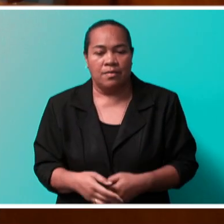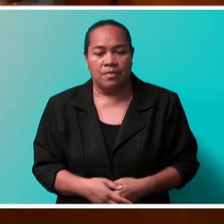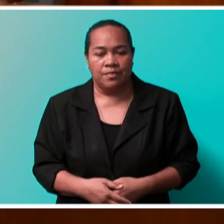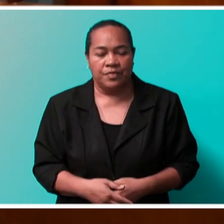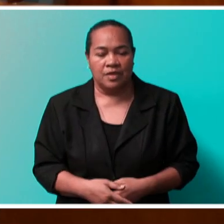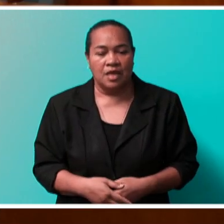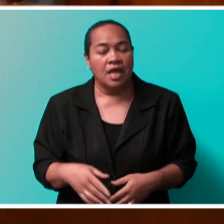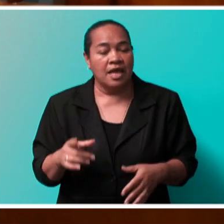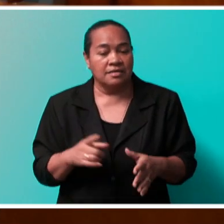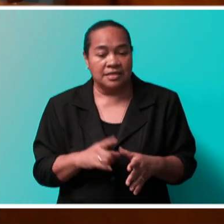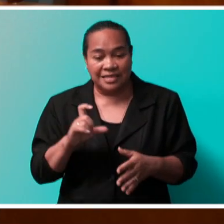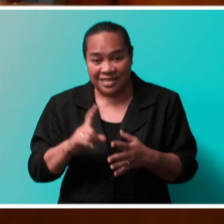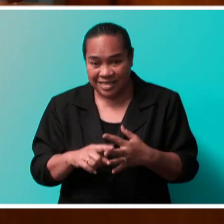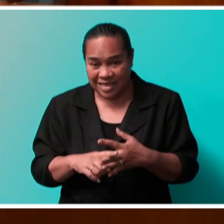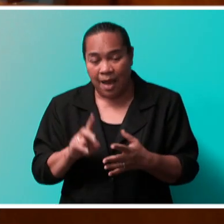PACE program.